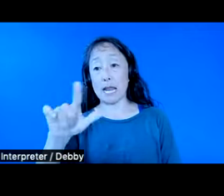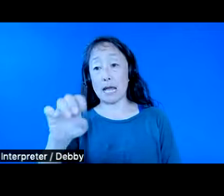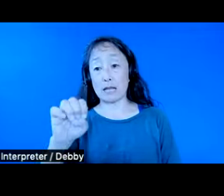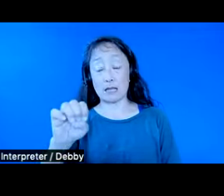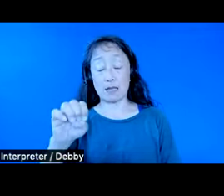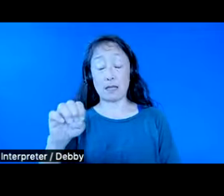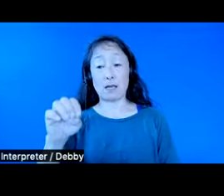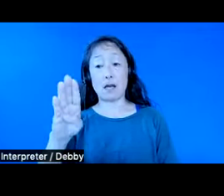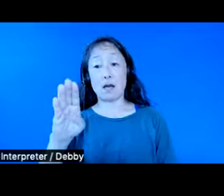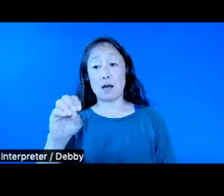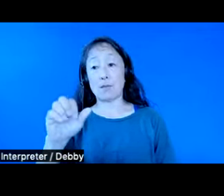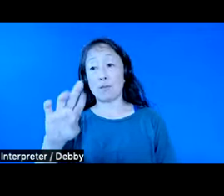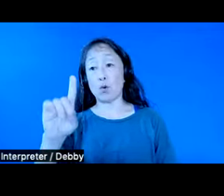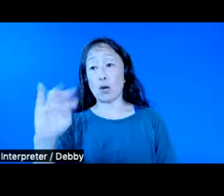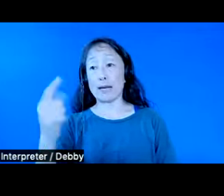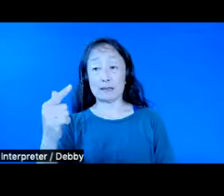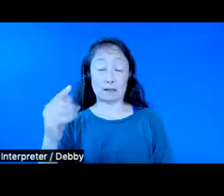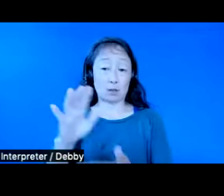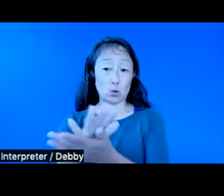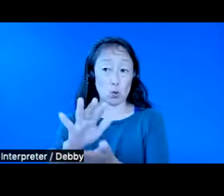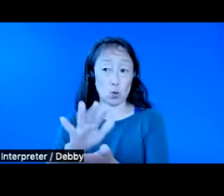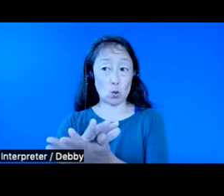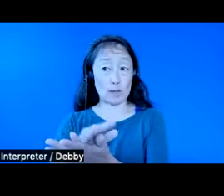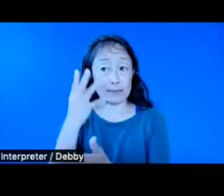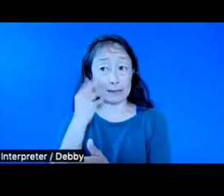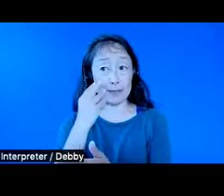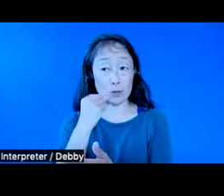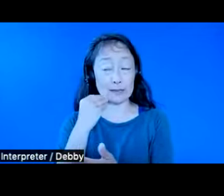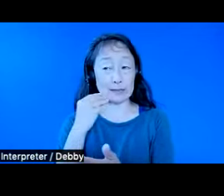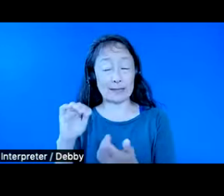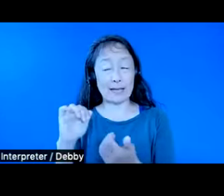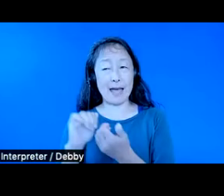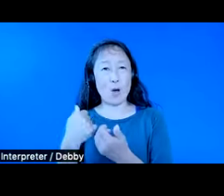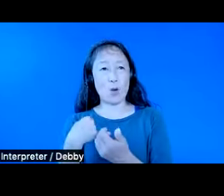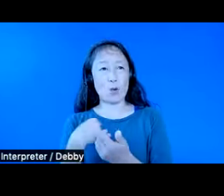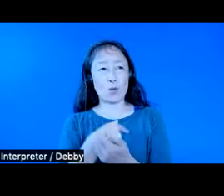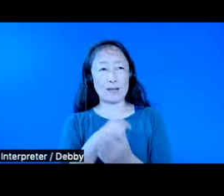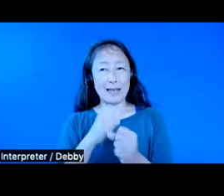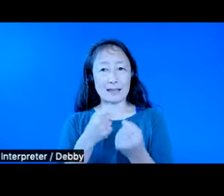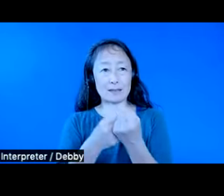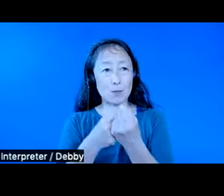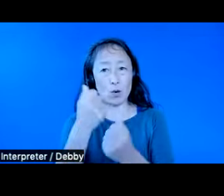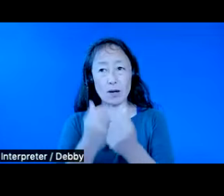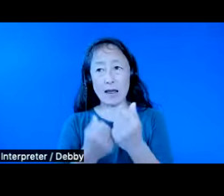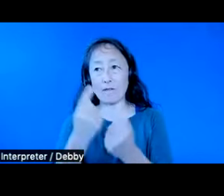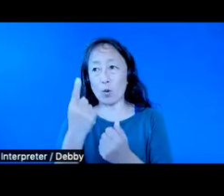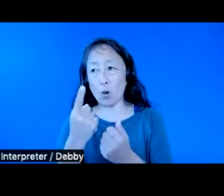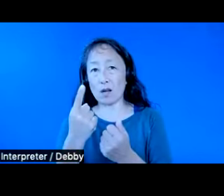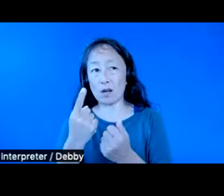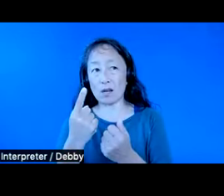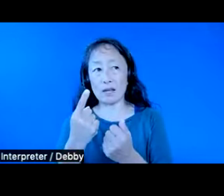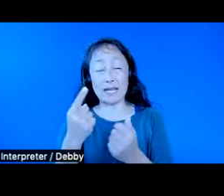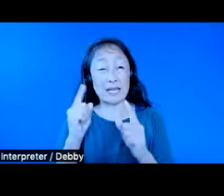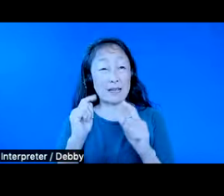diverse. How do we be all things all the time for everyone? And the answer is networking,